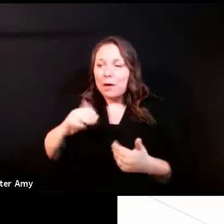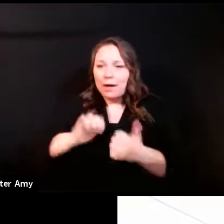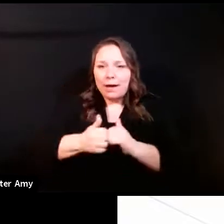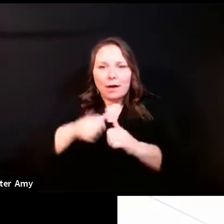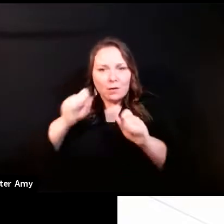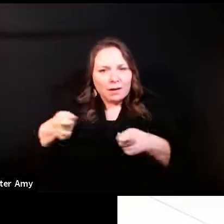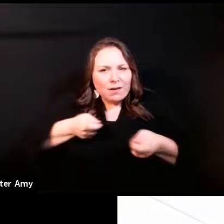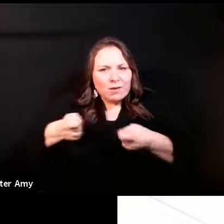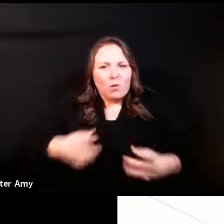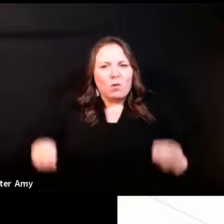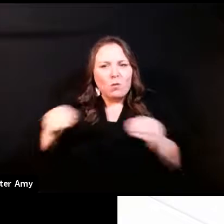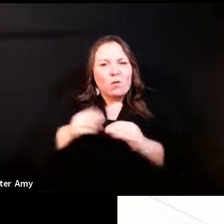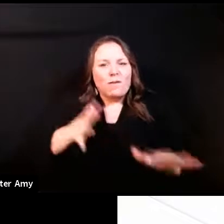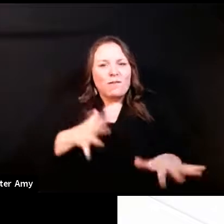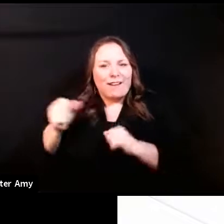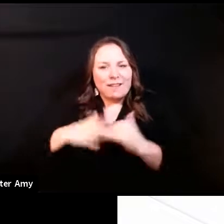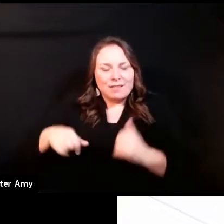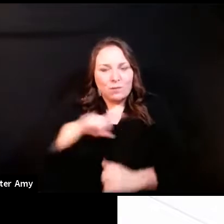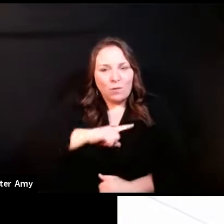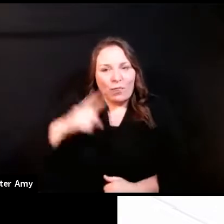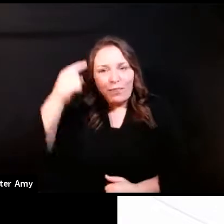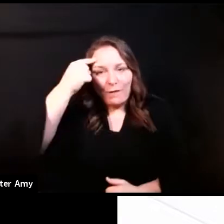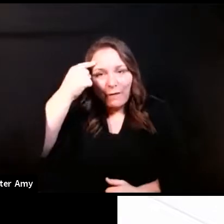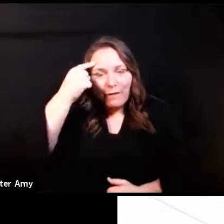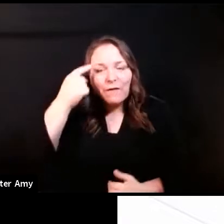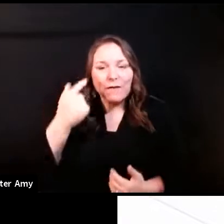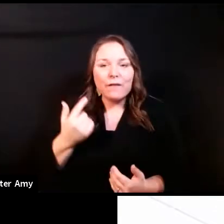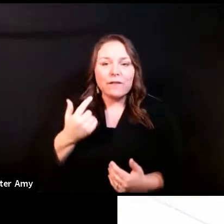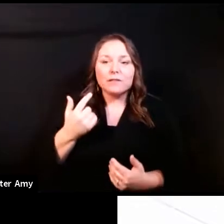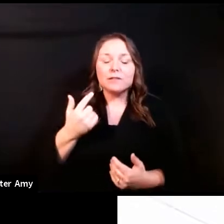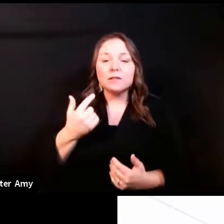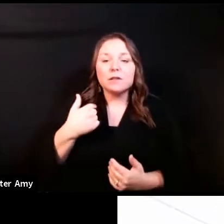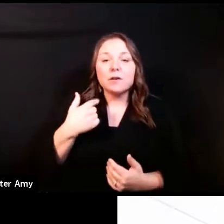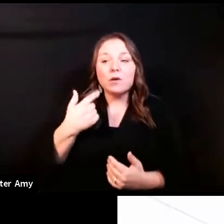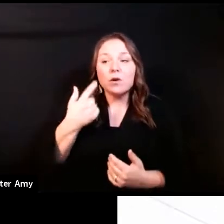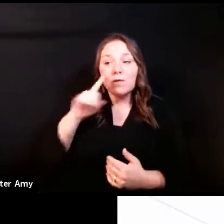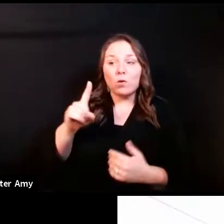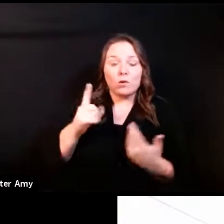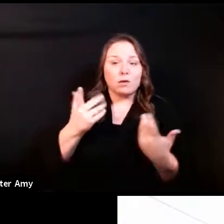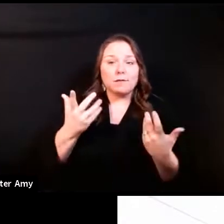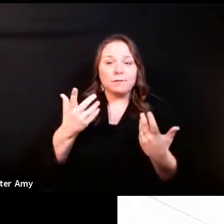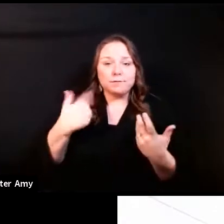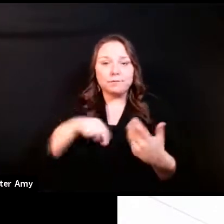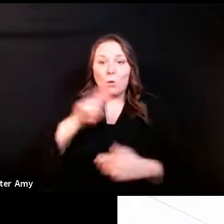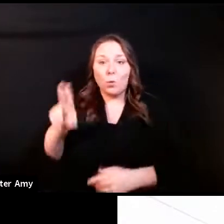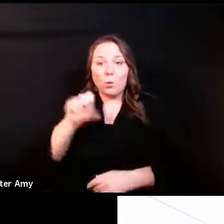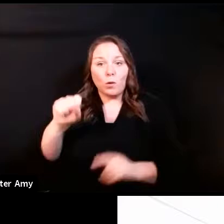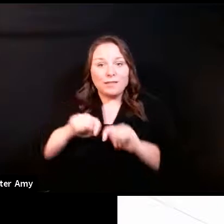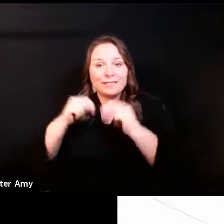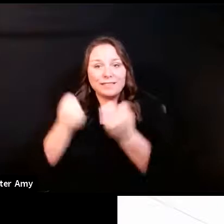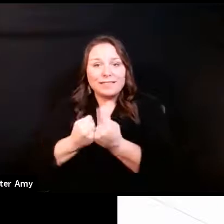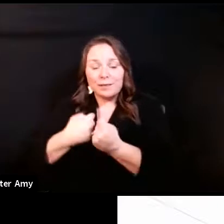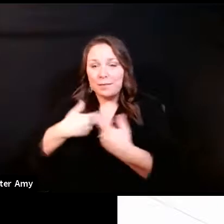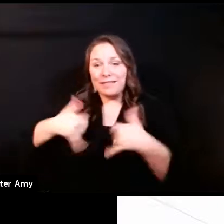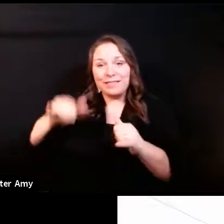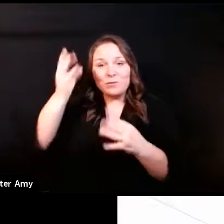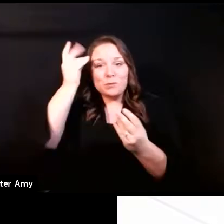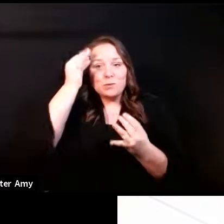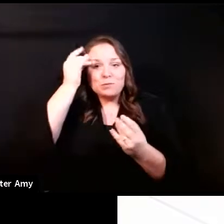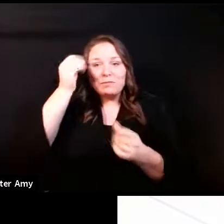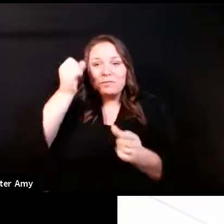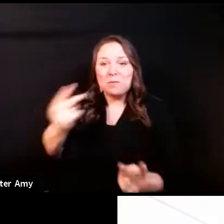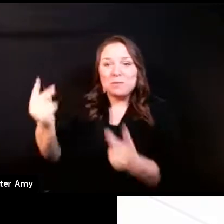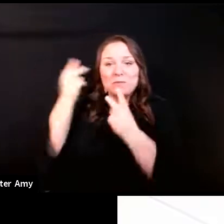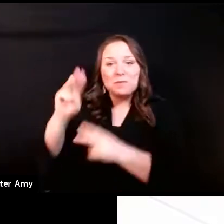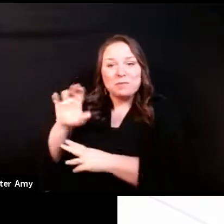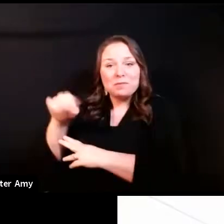of this sooner than we've had. Particularly for the rest of our kind of US team. I still remember so clearly back in